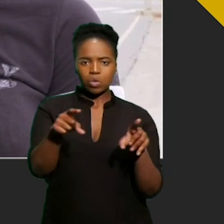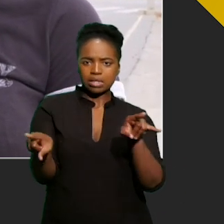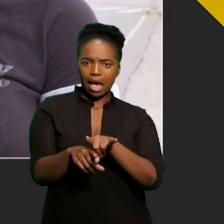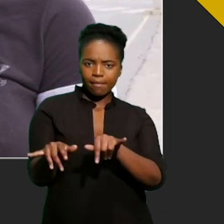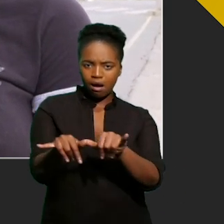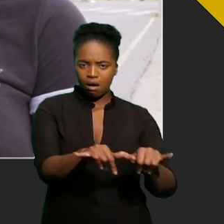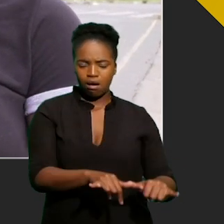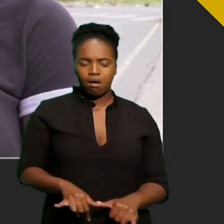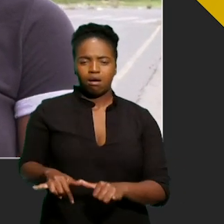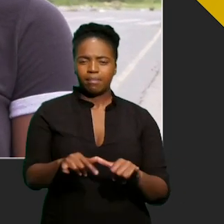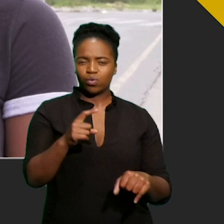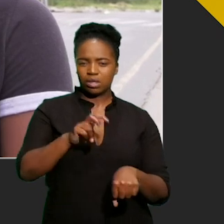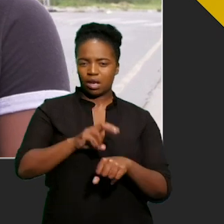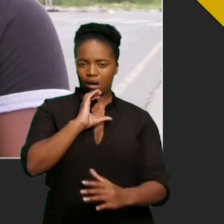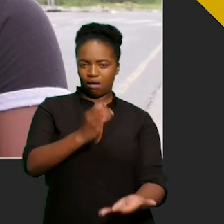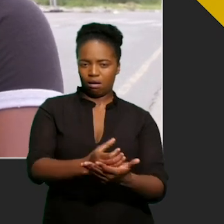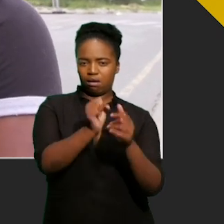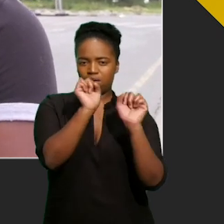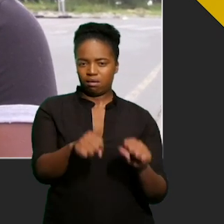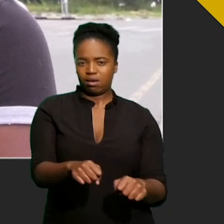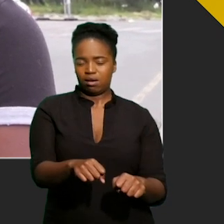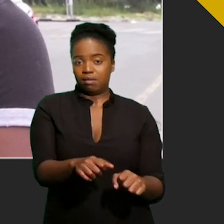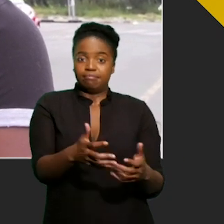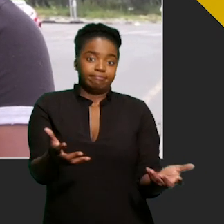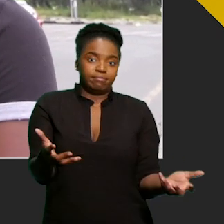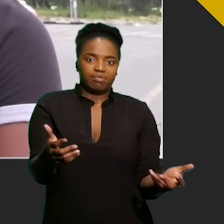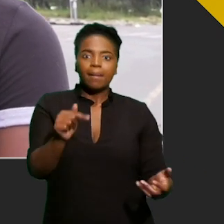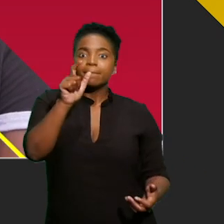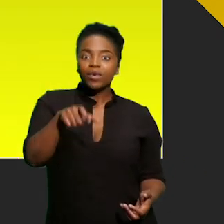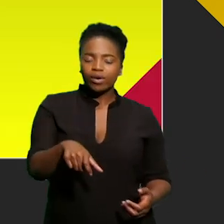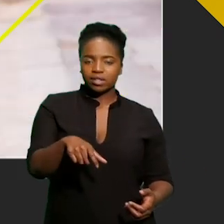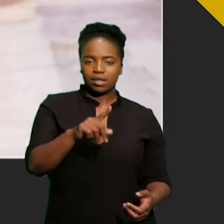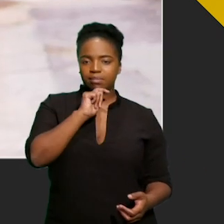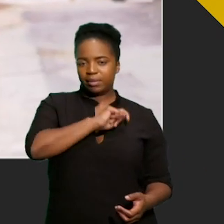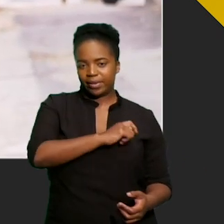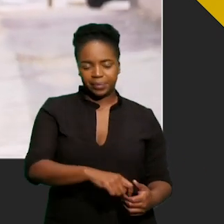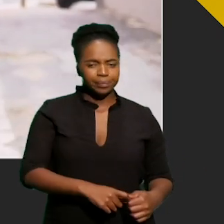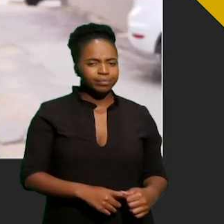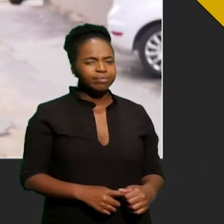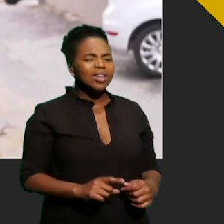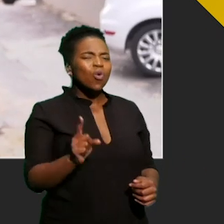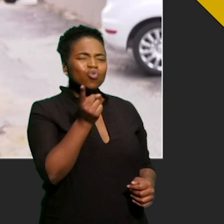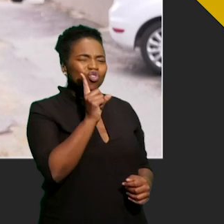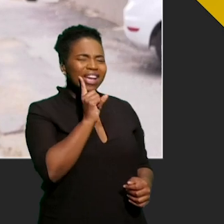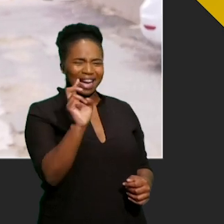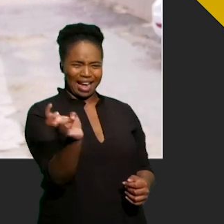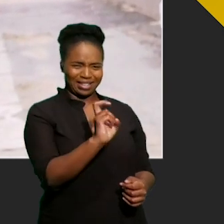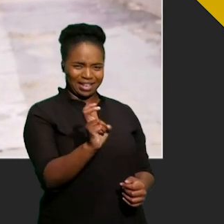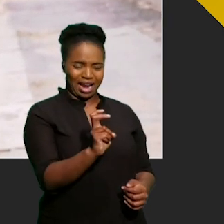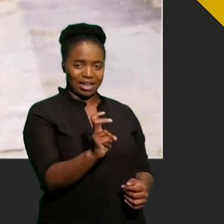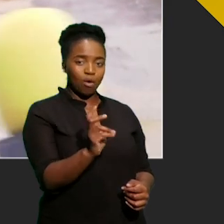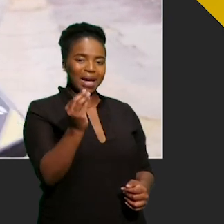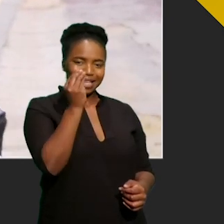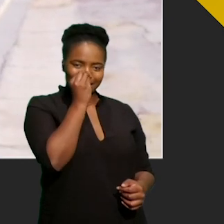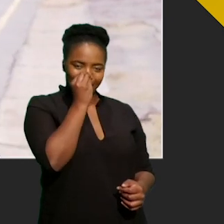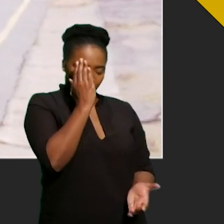needs like confirmation, I guess, from like, I don't know, someone trustworthy. How do you check uba inyani okanye it's fake